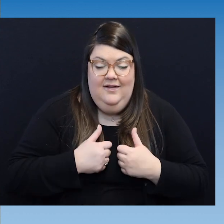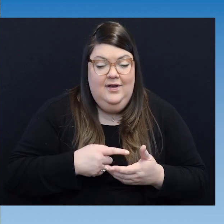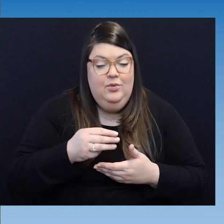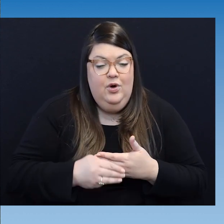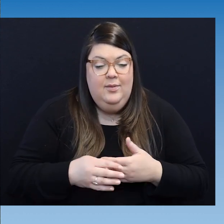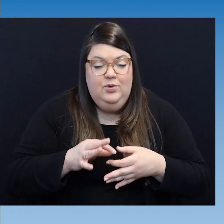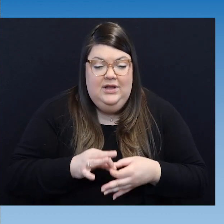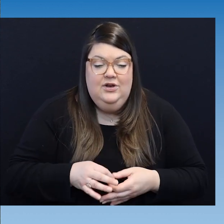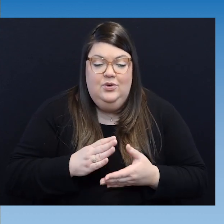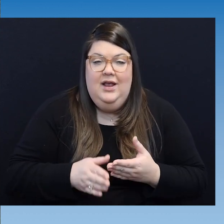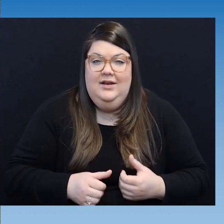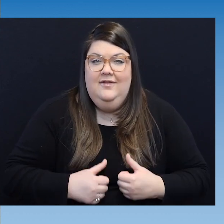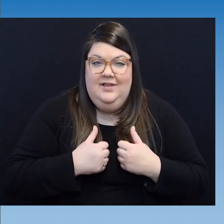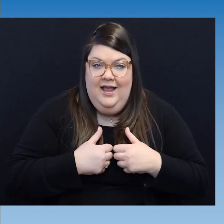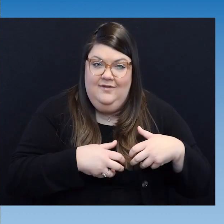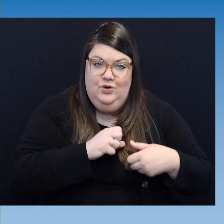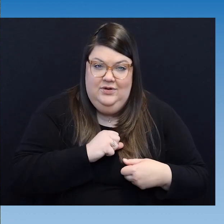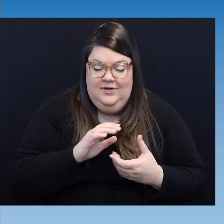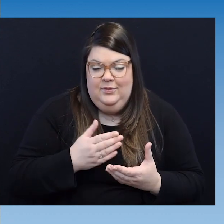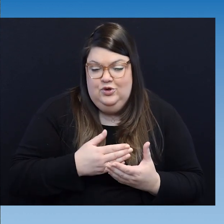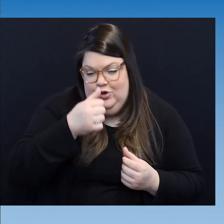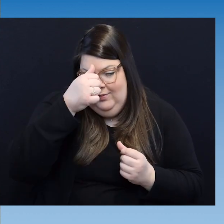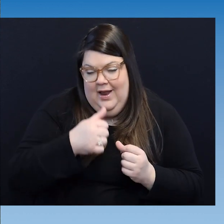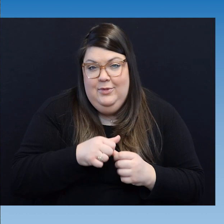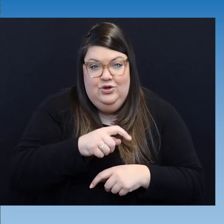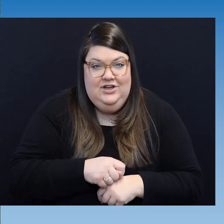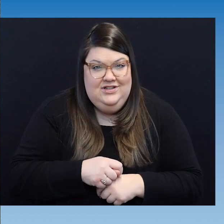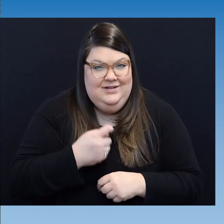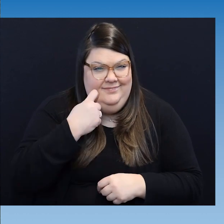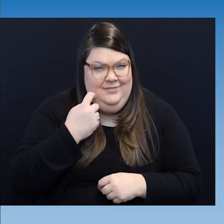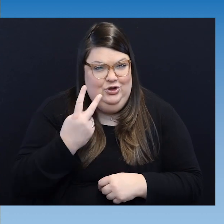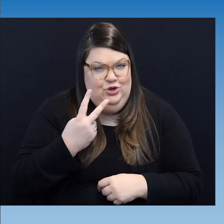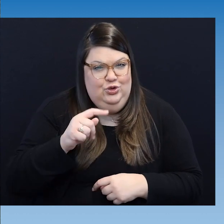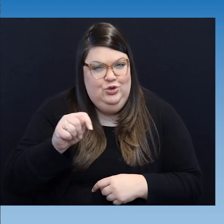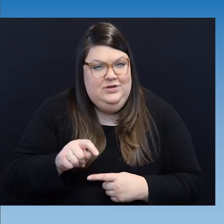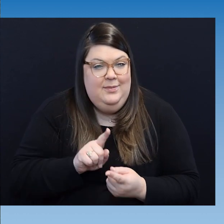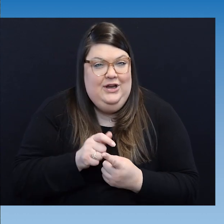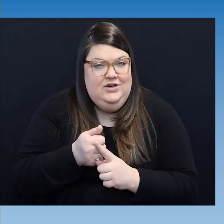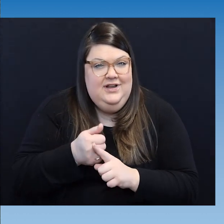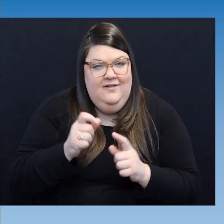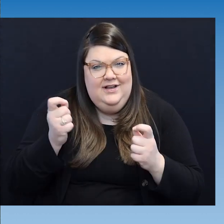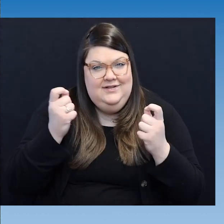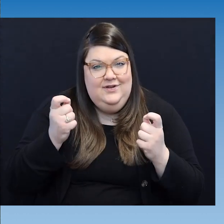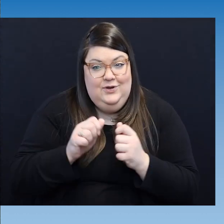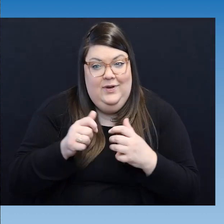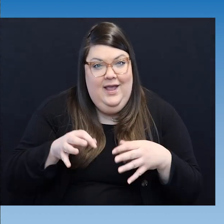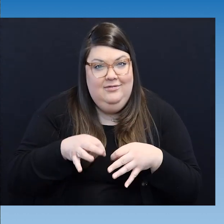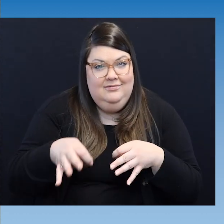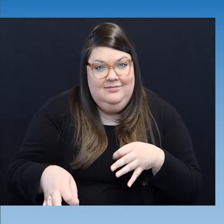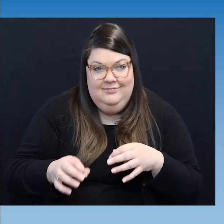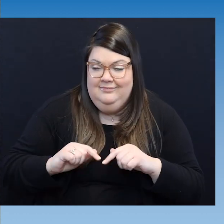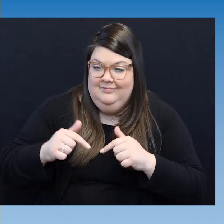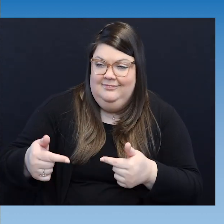end of life, grief, and musical memory traditions at the last two Tucson Meet Yourself festivals. So without further ado, Kimmy, I'm